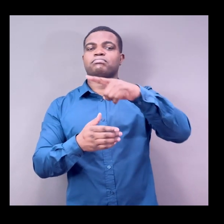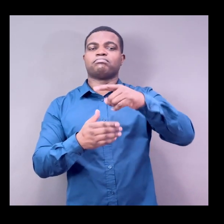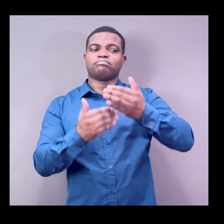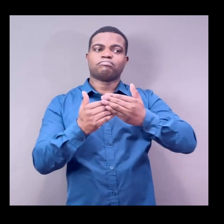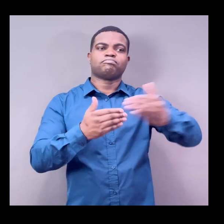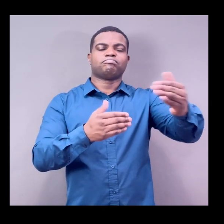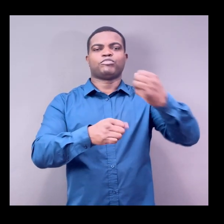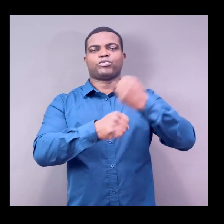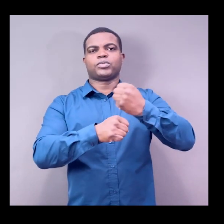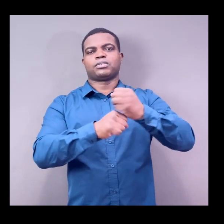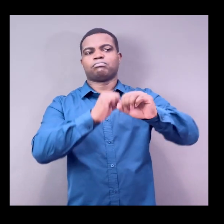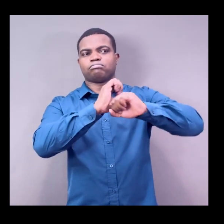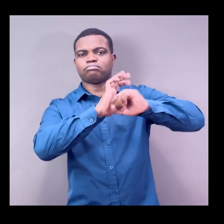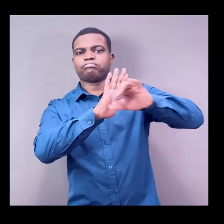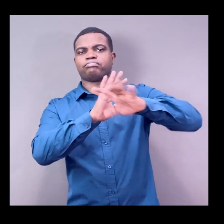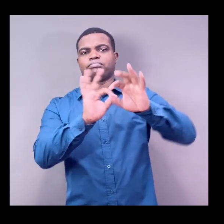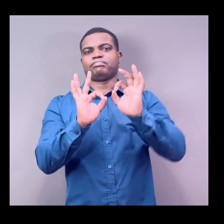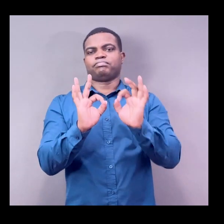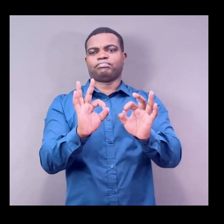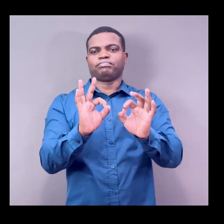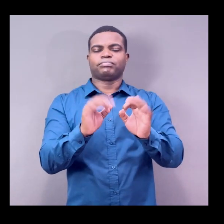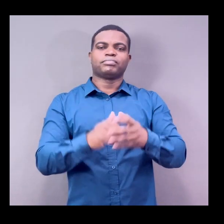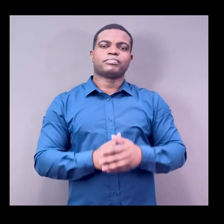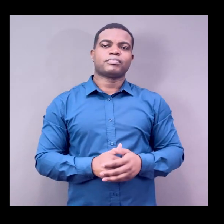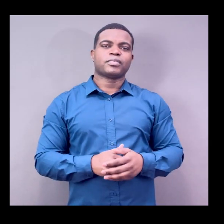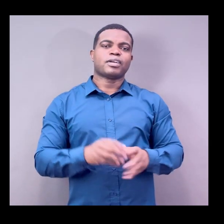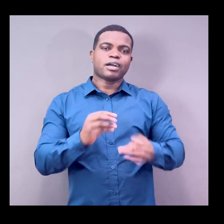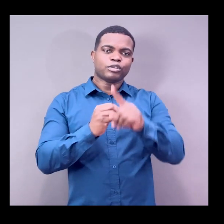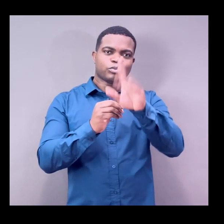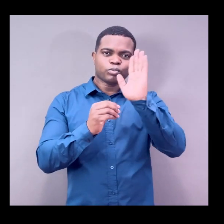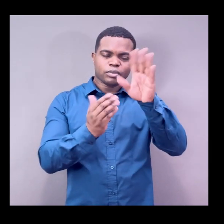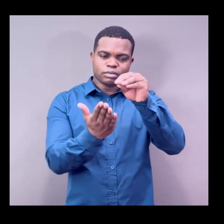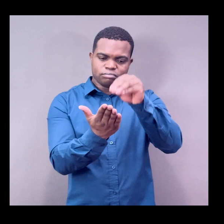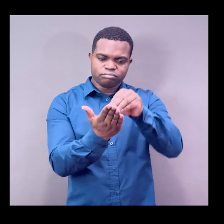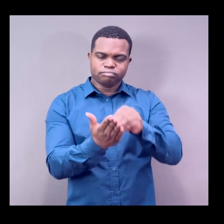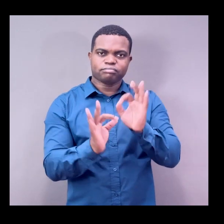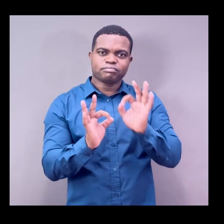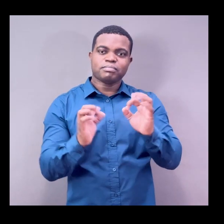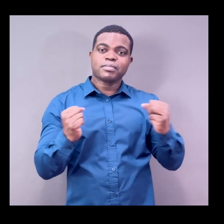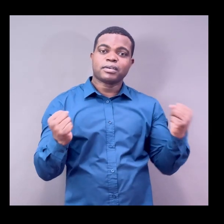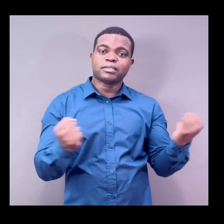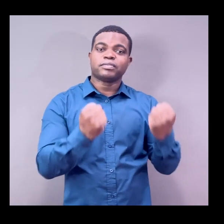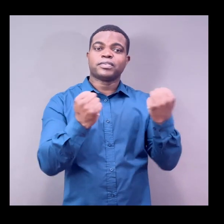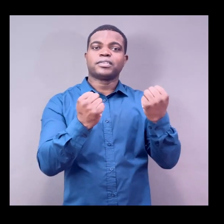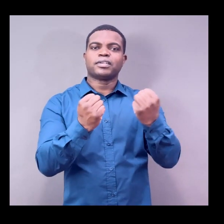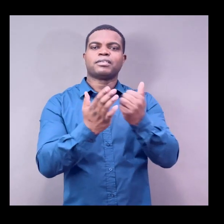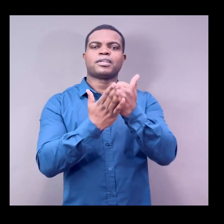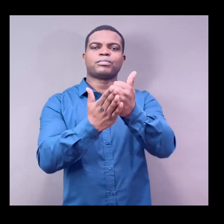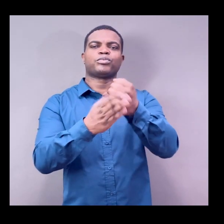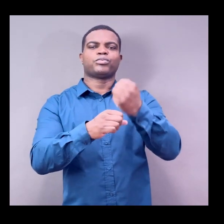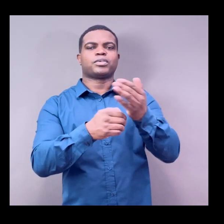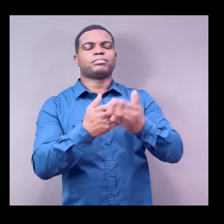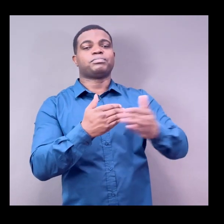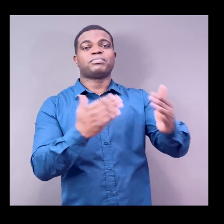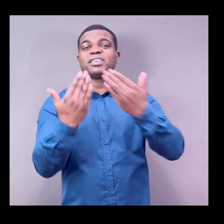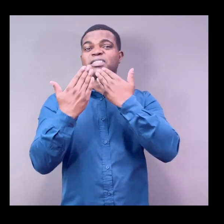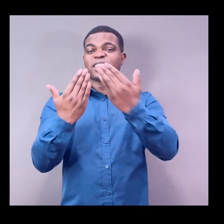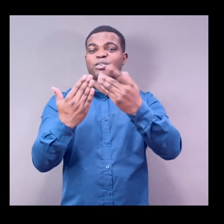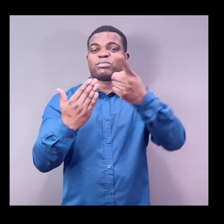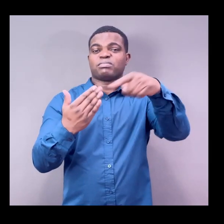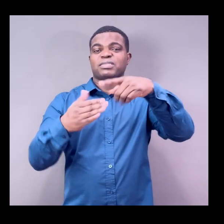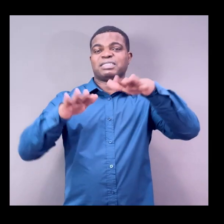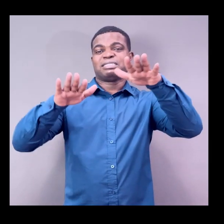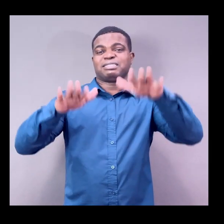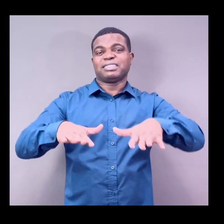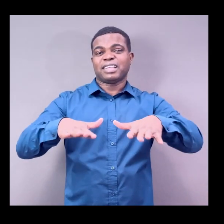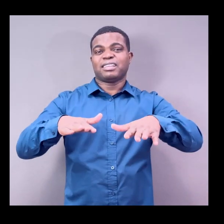in your campaign activities that you'll be embarking on after this training. Thank you for